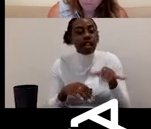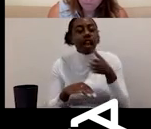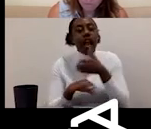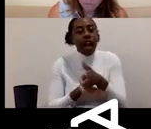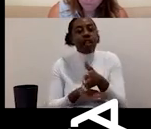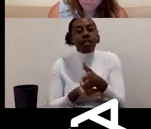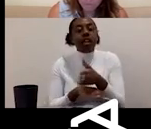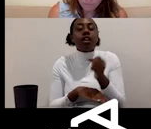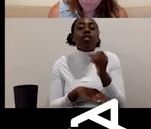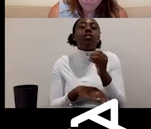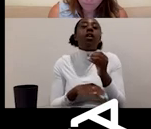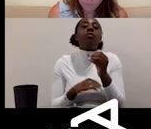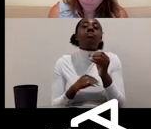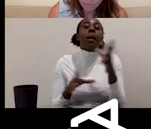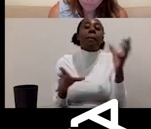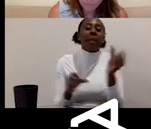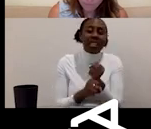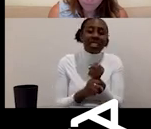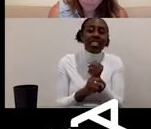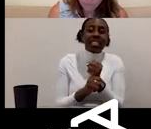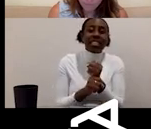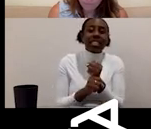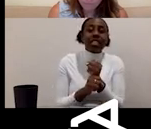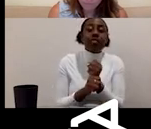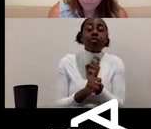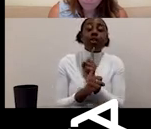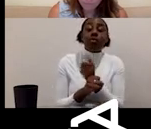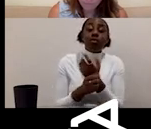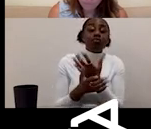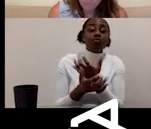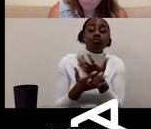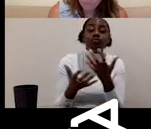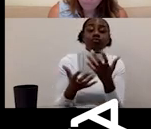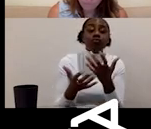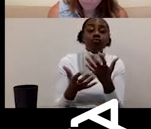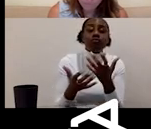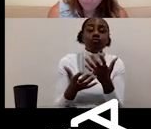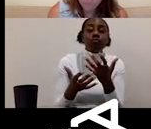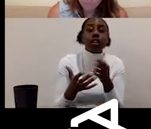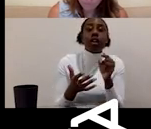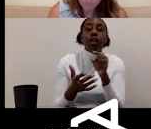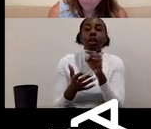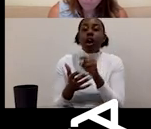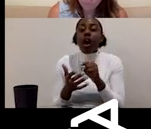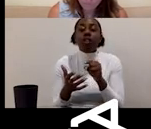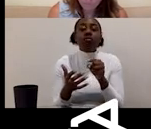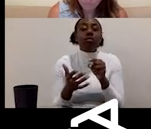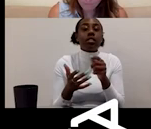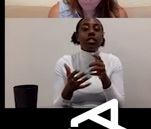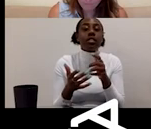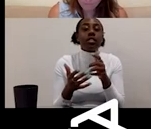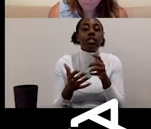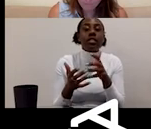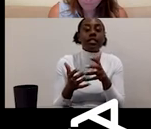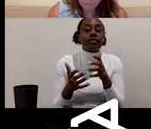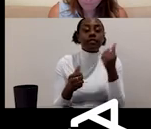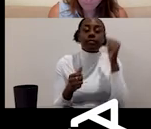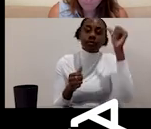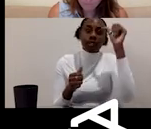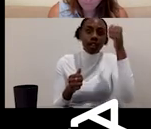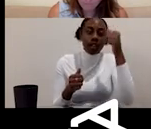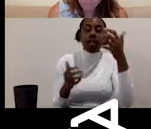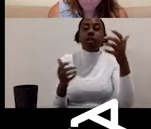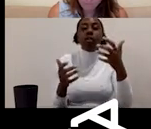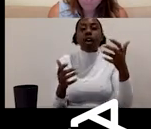So basically what we really wanted everyone to kind of take away from today's presentation is that, you